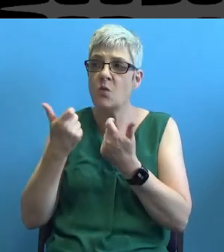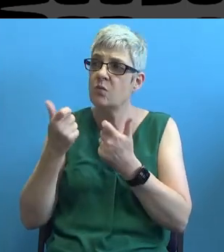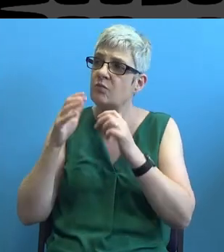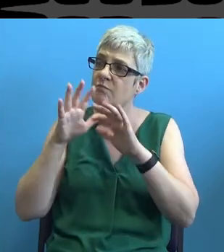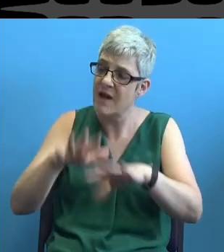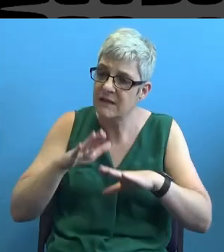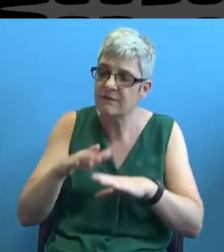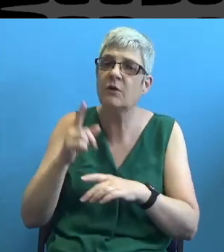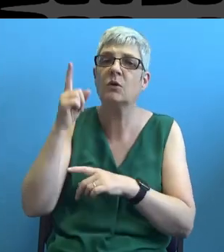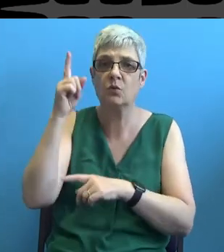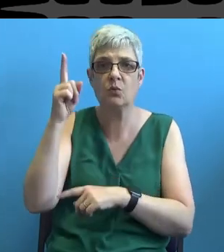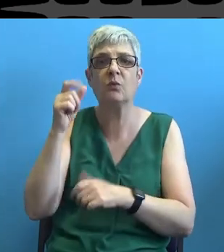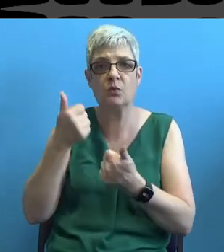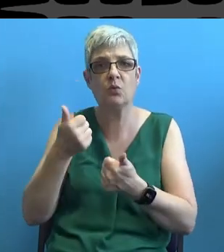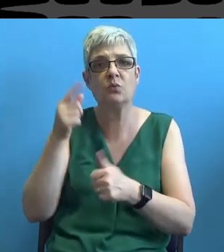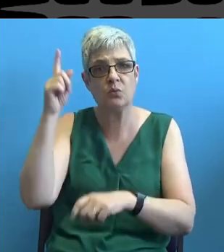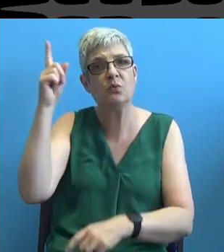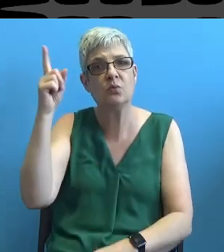good you are.